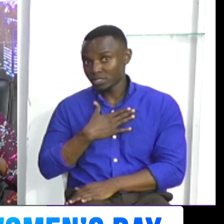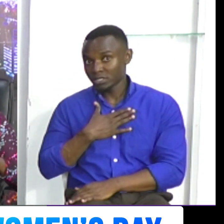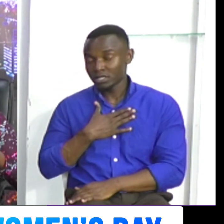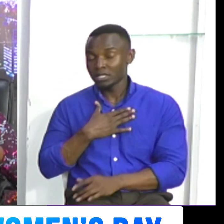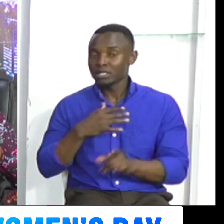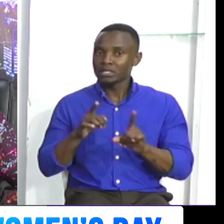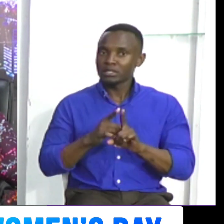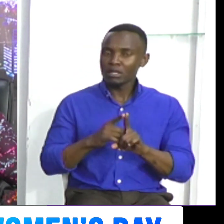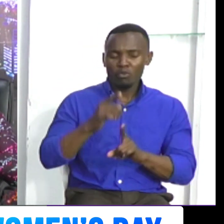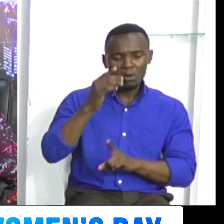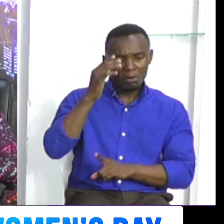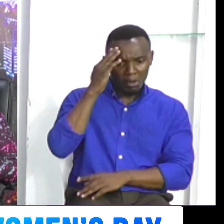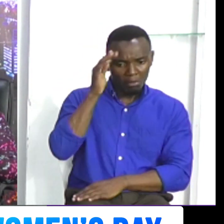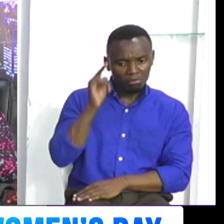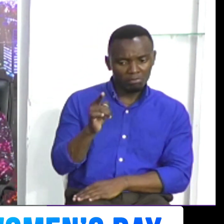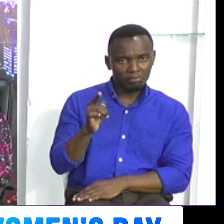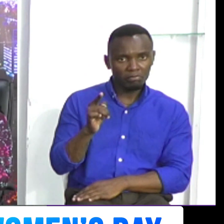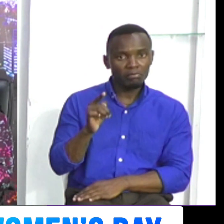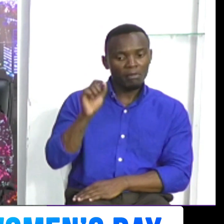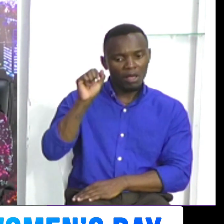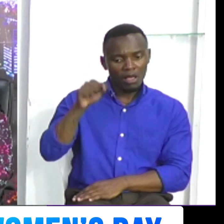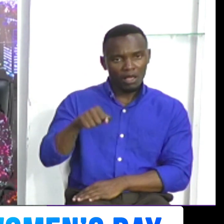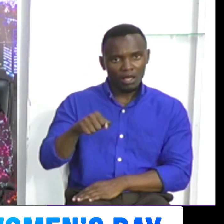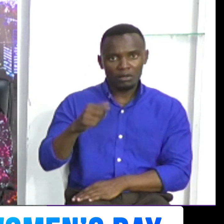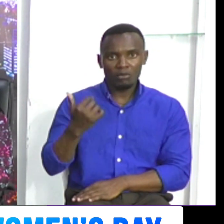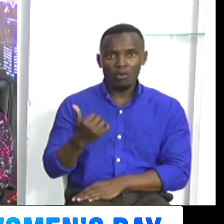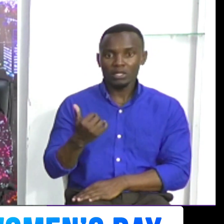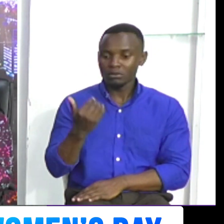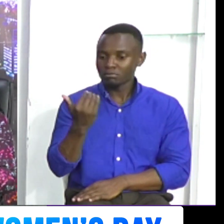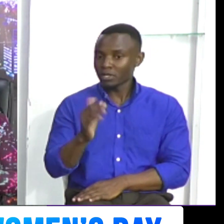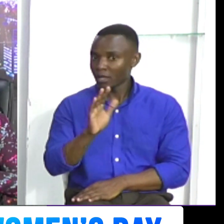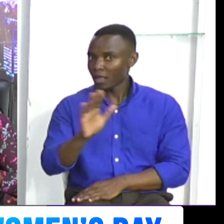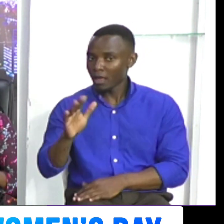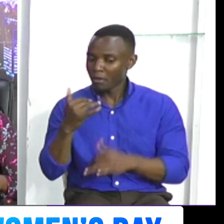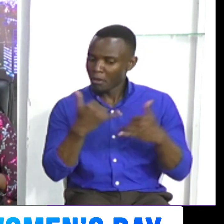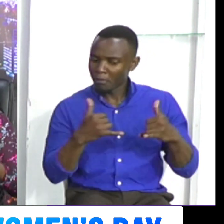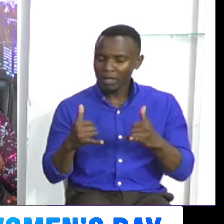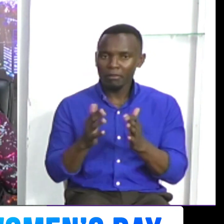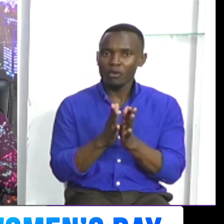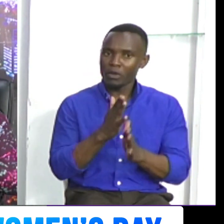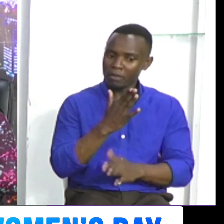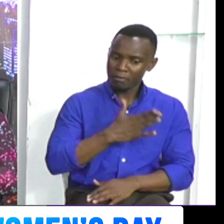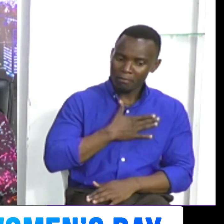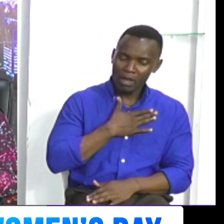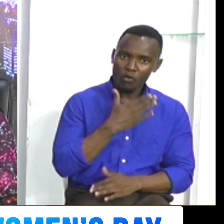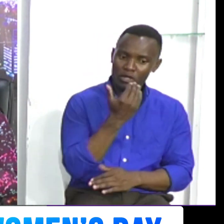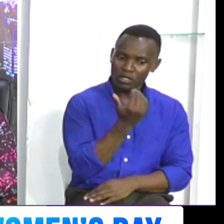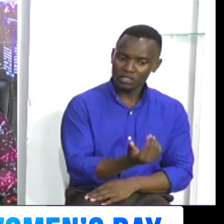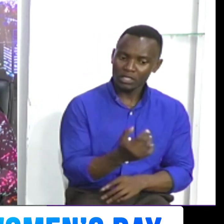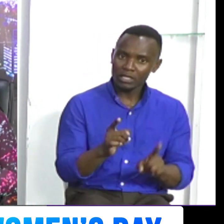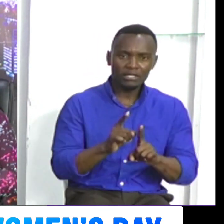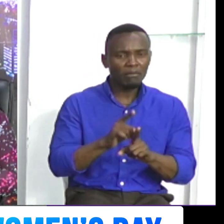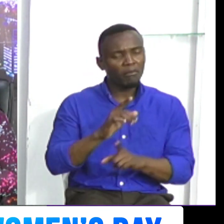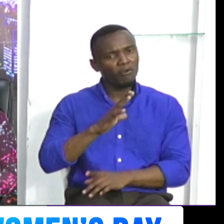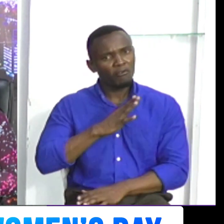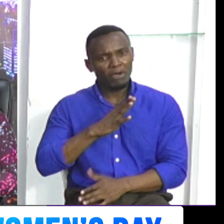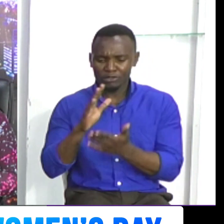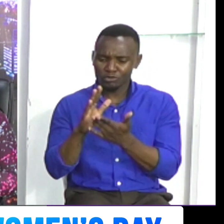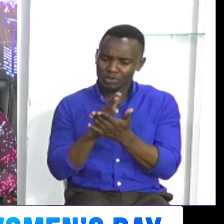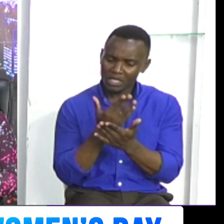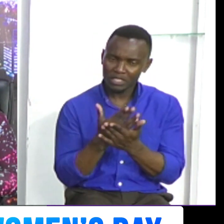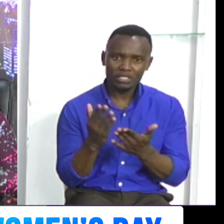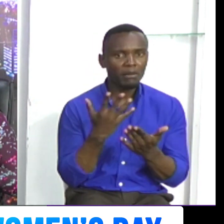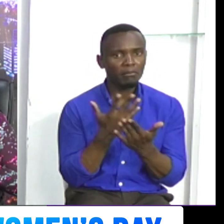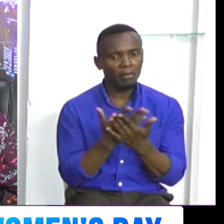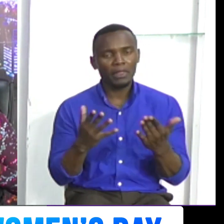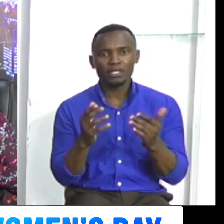her child, and her child can play with my child. It is okay for them to play together. It is okay for them to share snacks. Those small